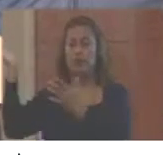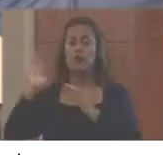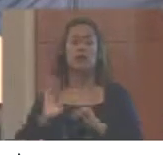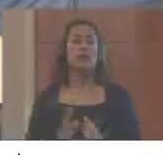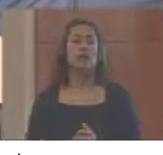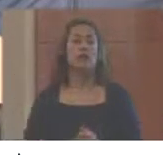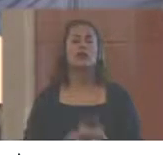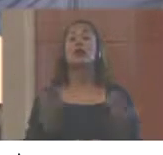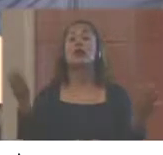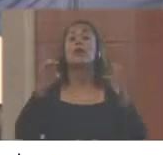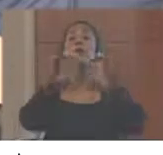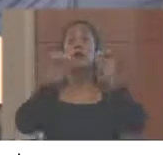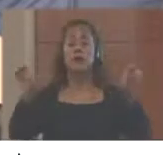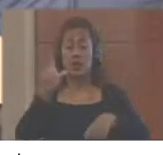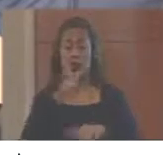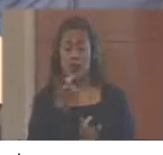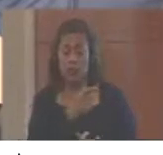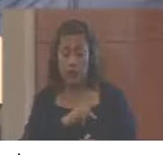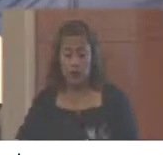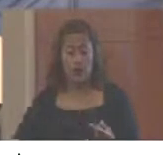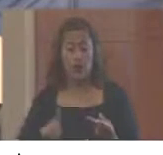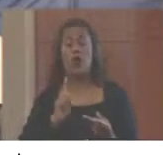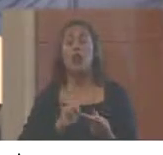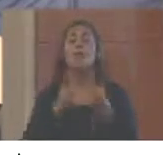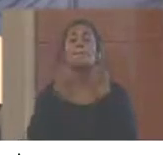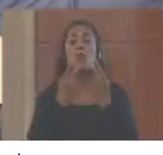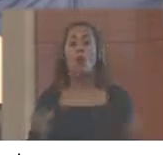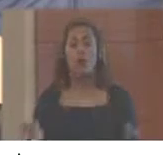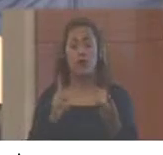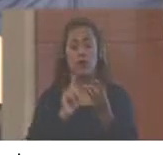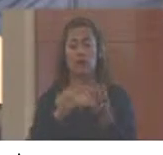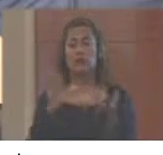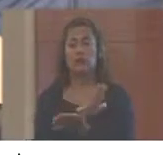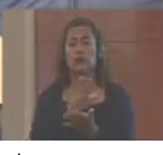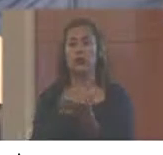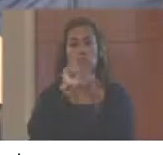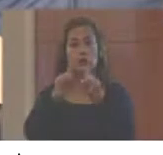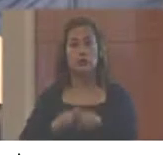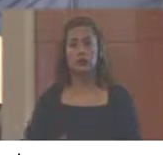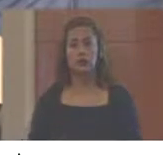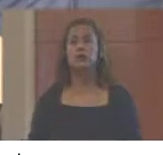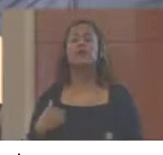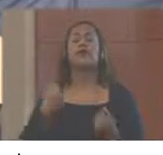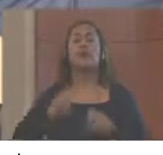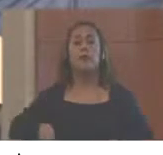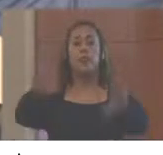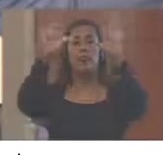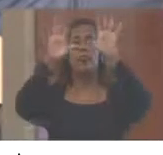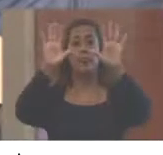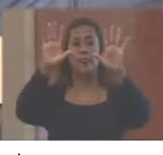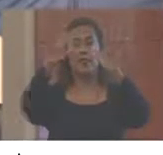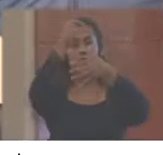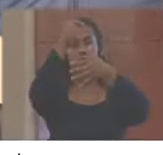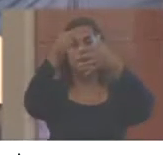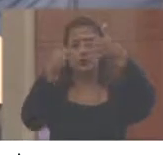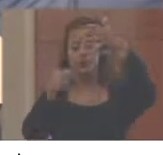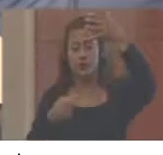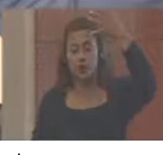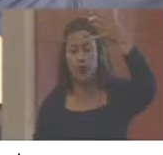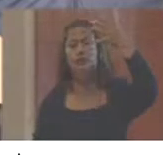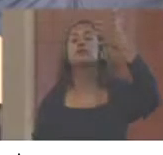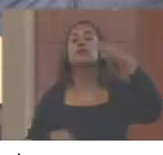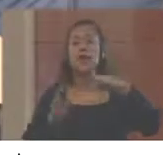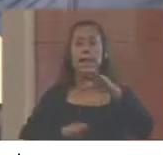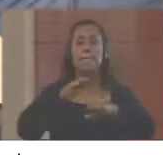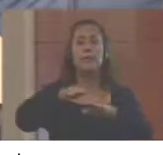large. We have taken steps to address the needs and the special needs population and